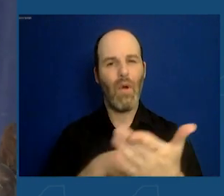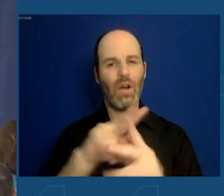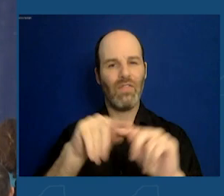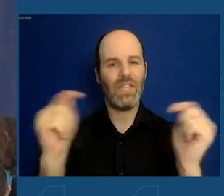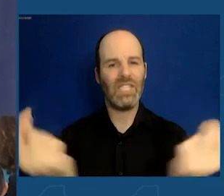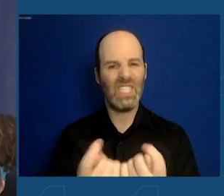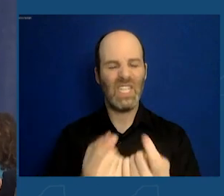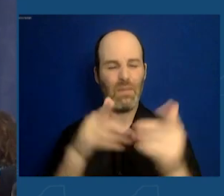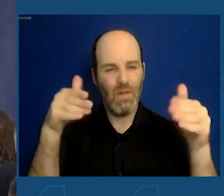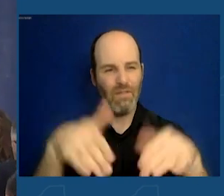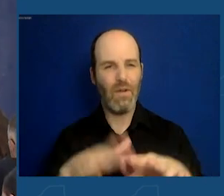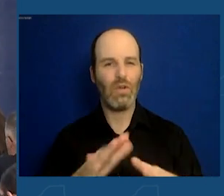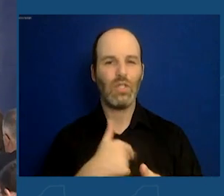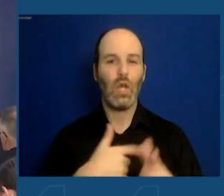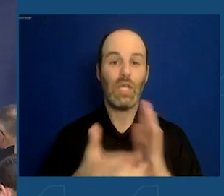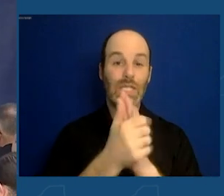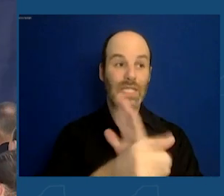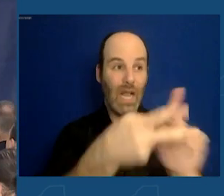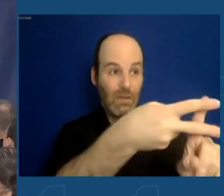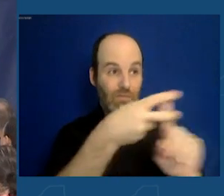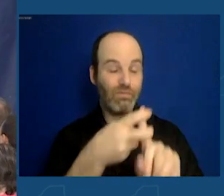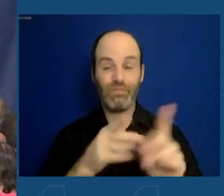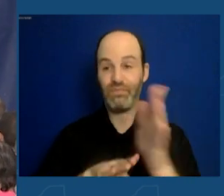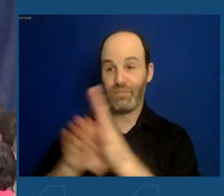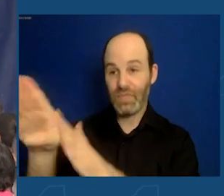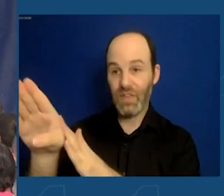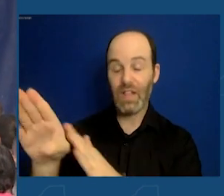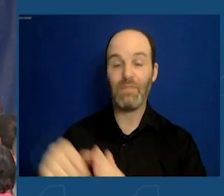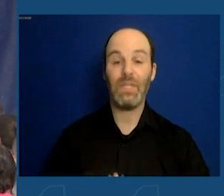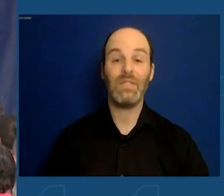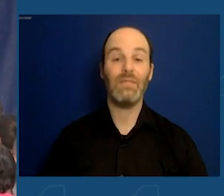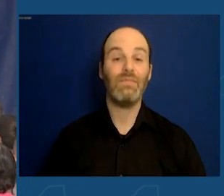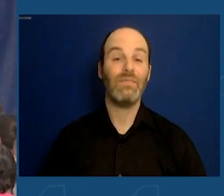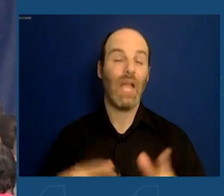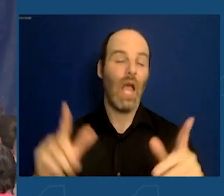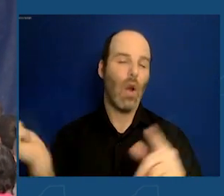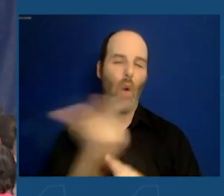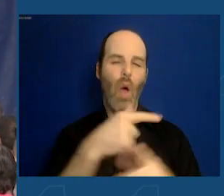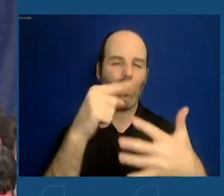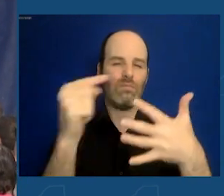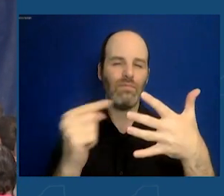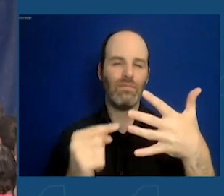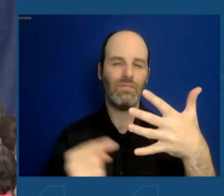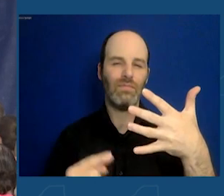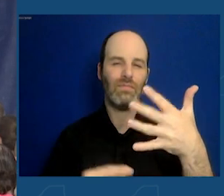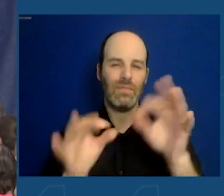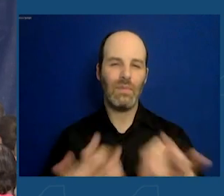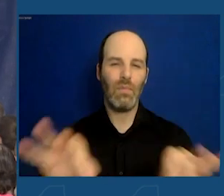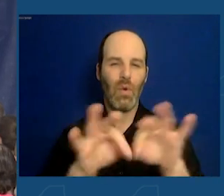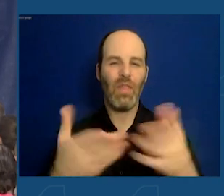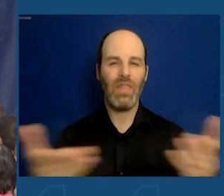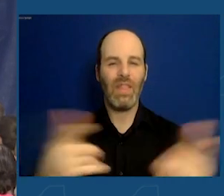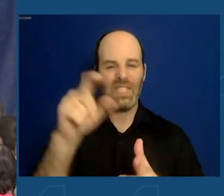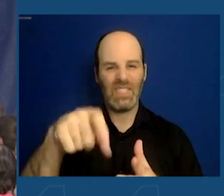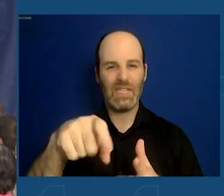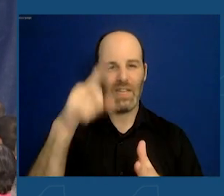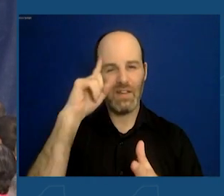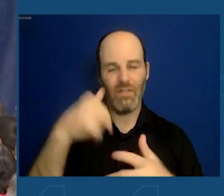on talent attraction, talent development, and all the key things that are necessary to build a world-class workforce. So,